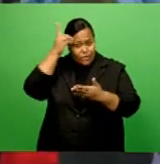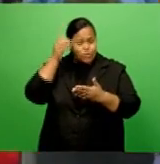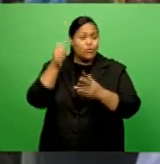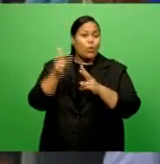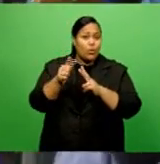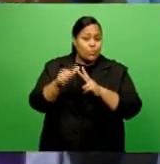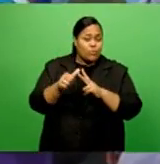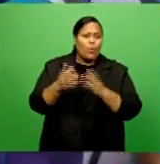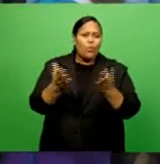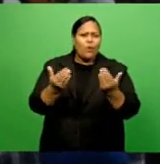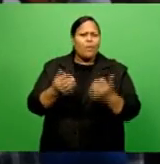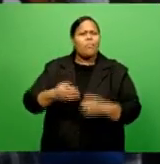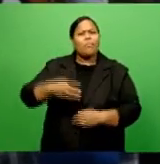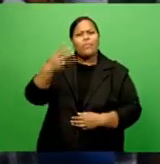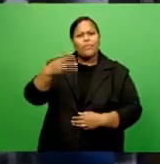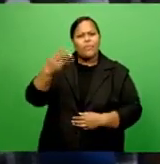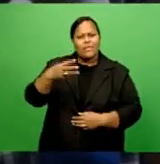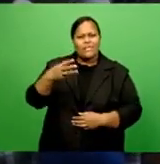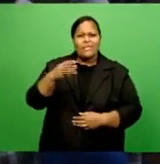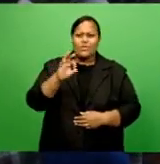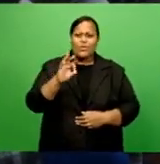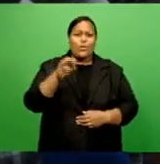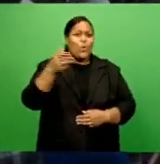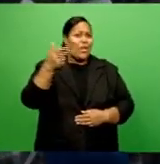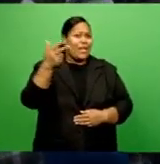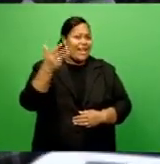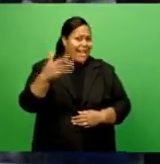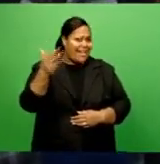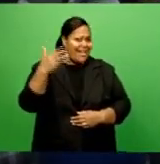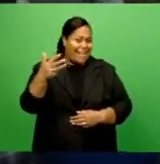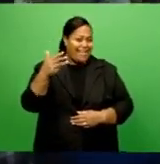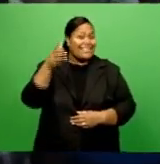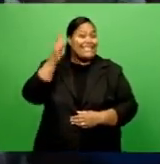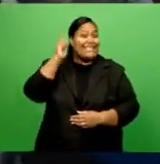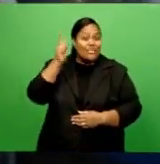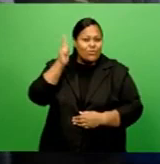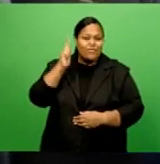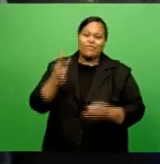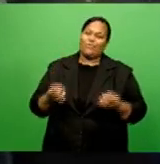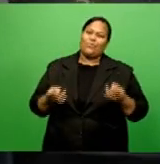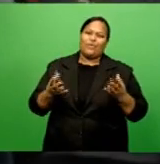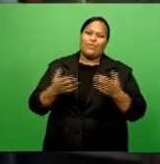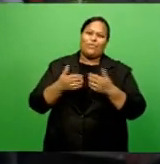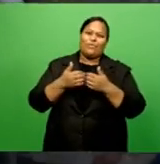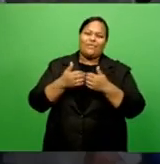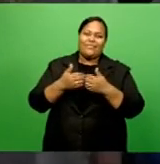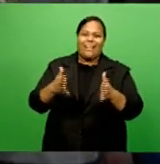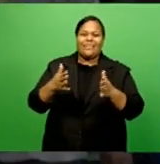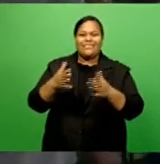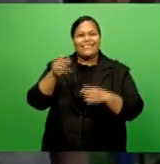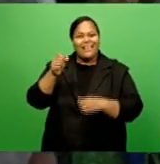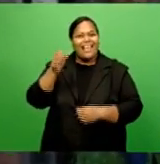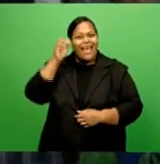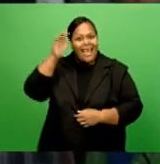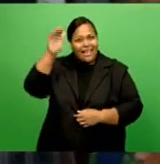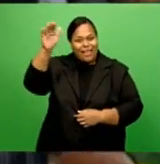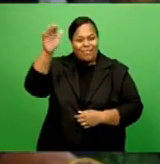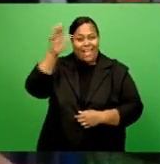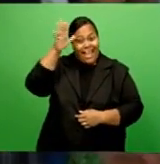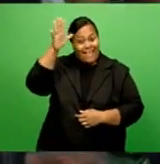the 13,099 teachers as they are ready to start the new academic year. The ministry says